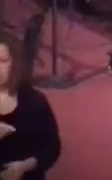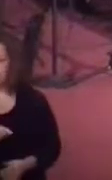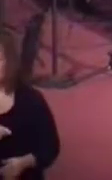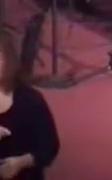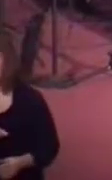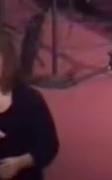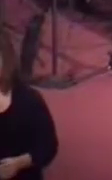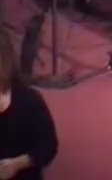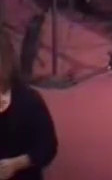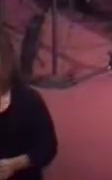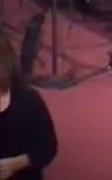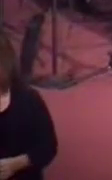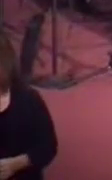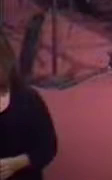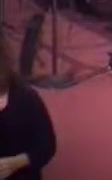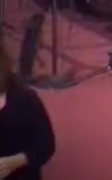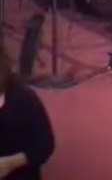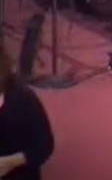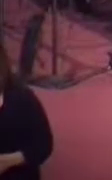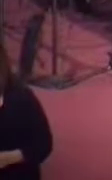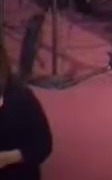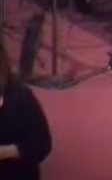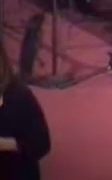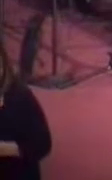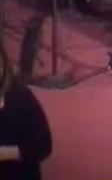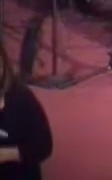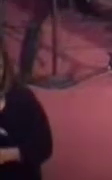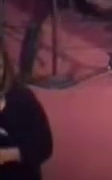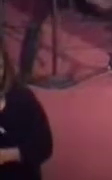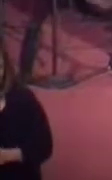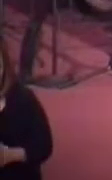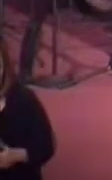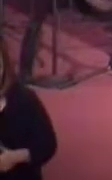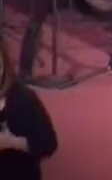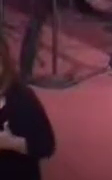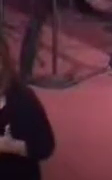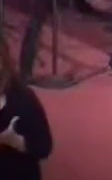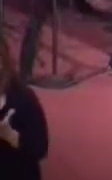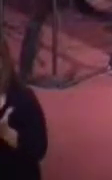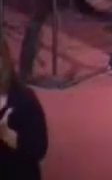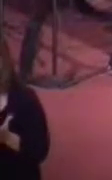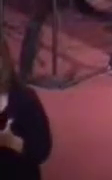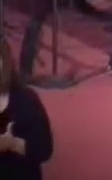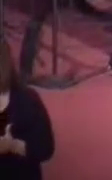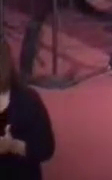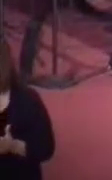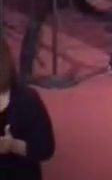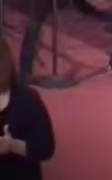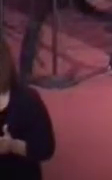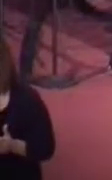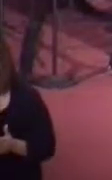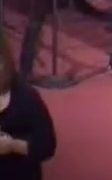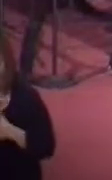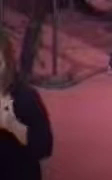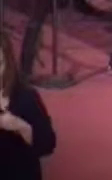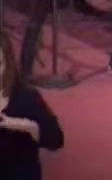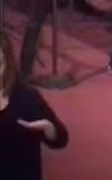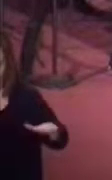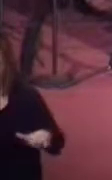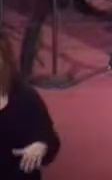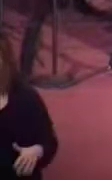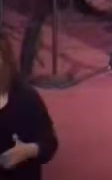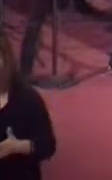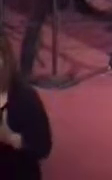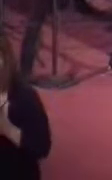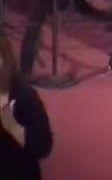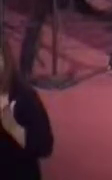Darius cost this guy his life. I mean, his life is on the line. It's like passing a law as a politician, realizing that all these children are aborted and they're